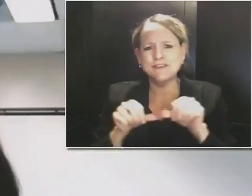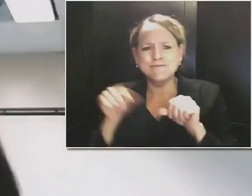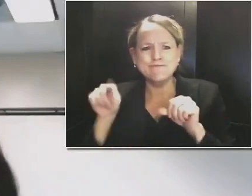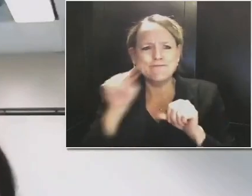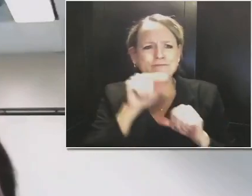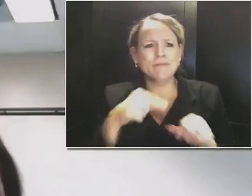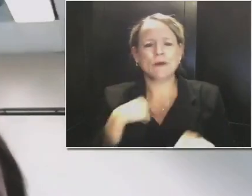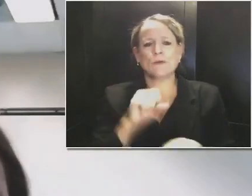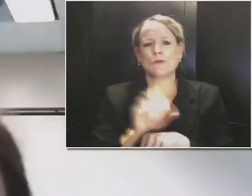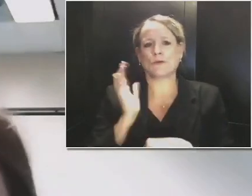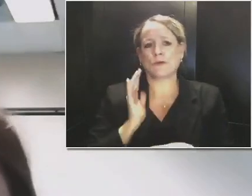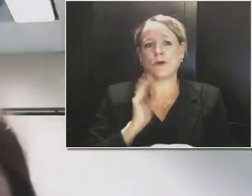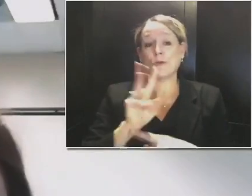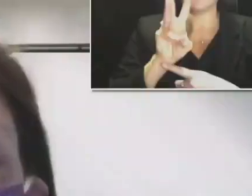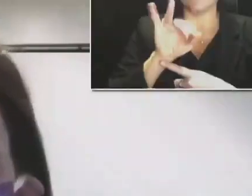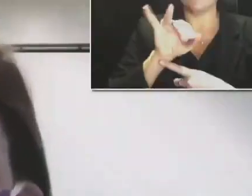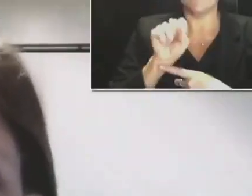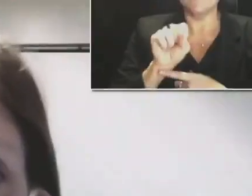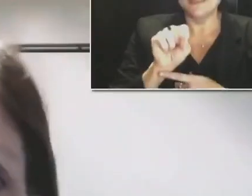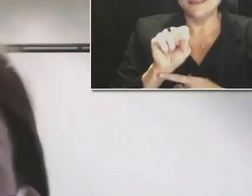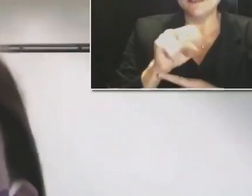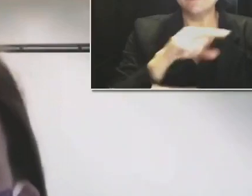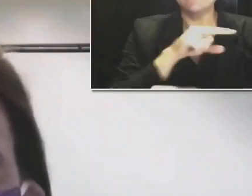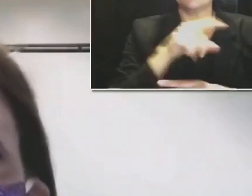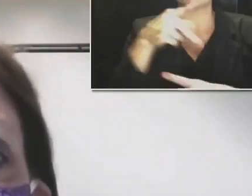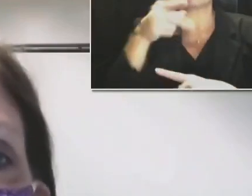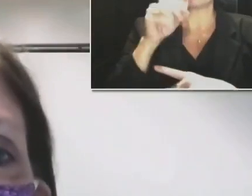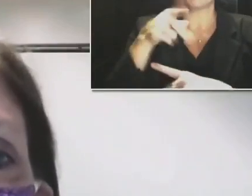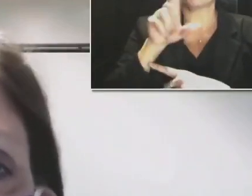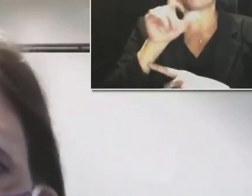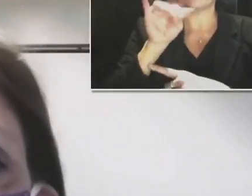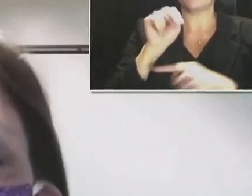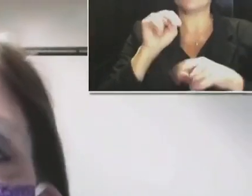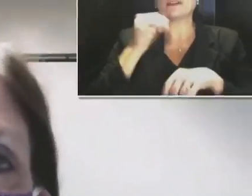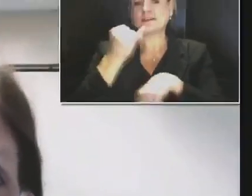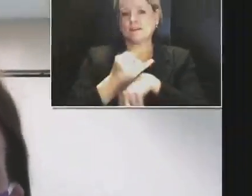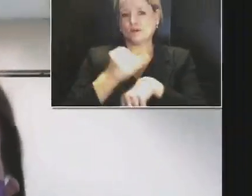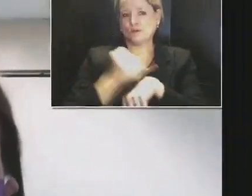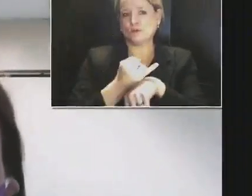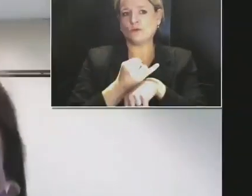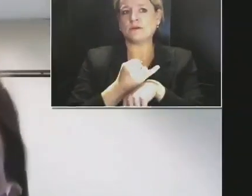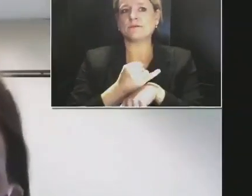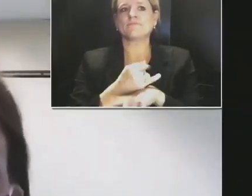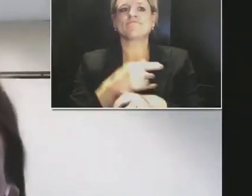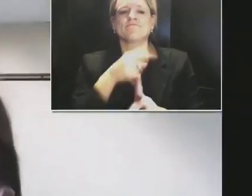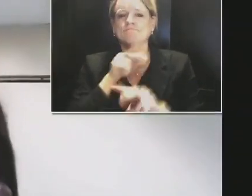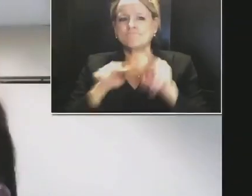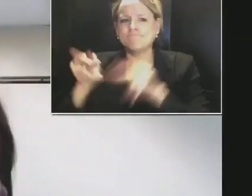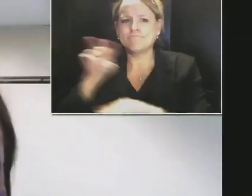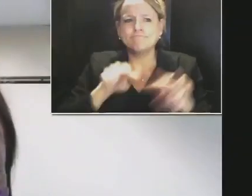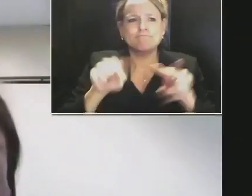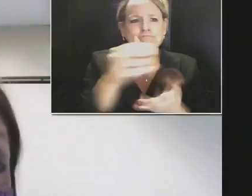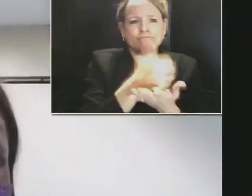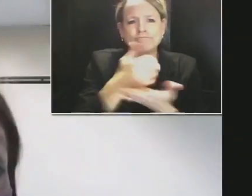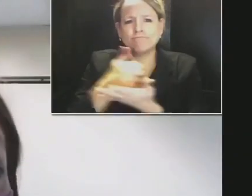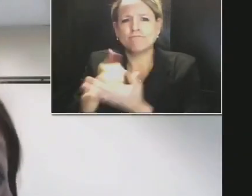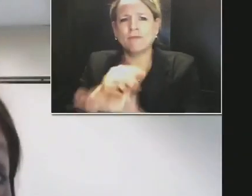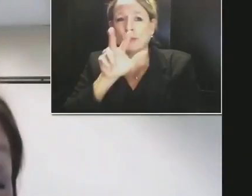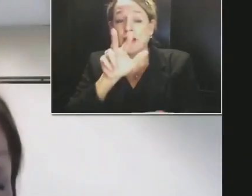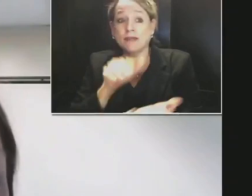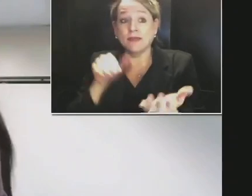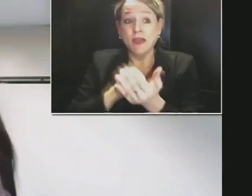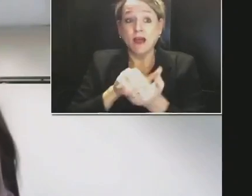different data elements. So I've spent a lot of time with data. Before that, I was a local health officer in